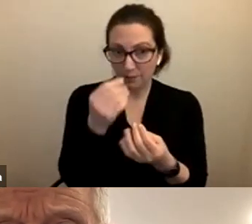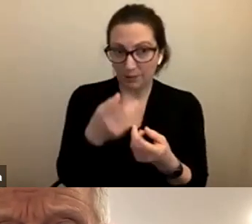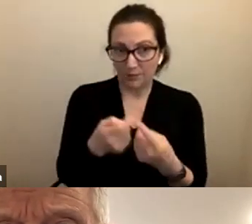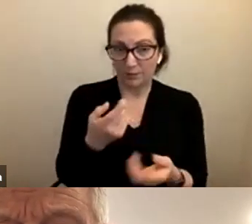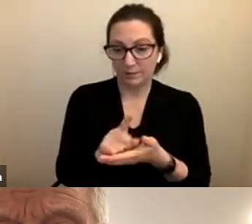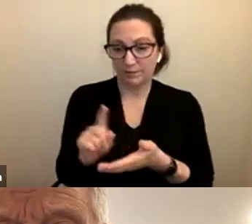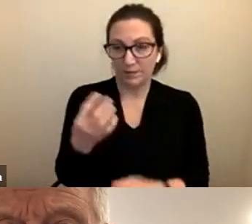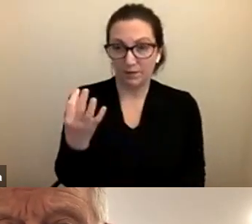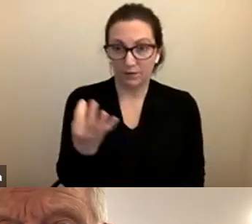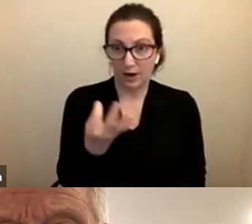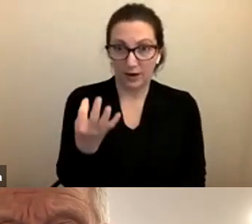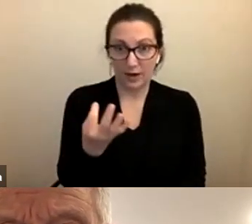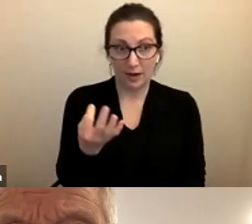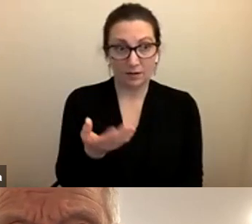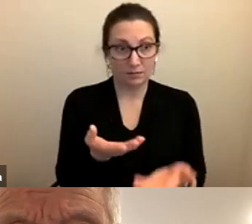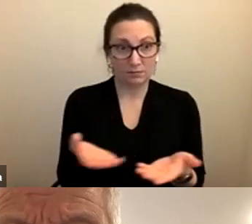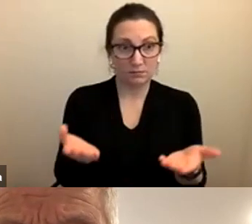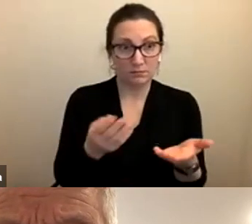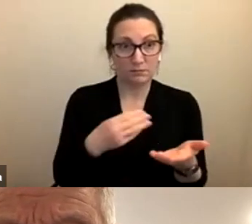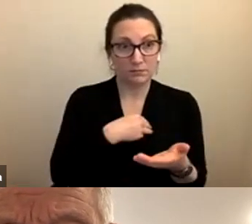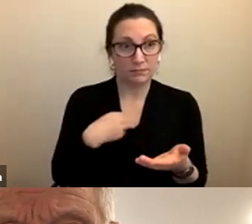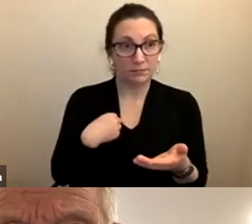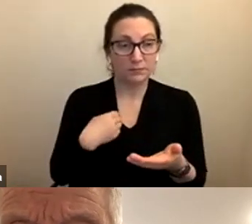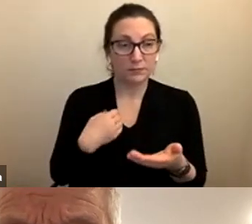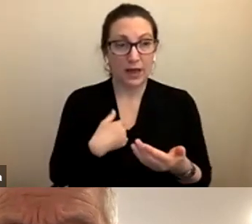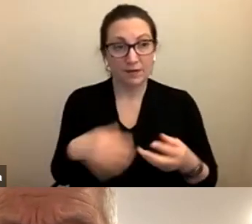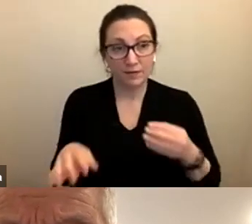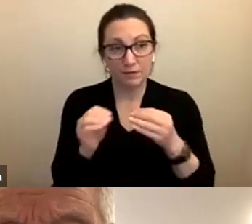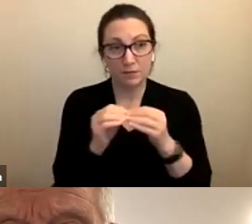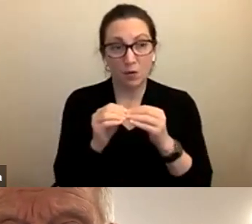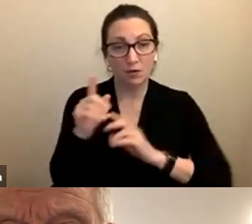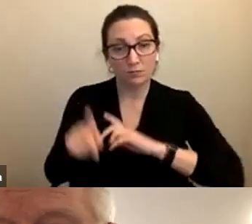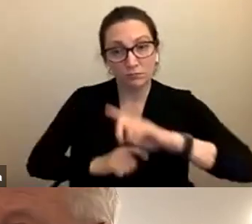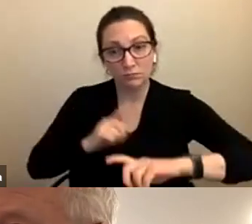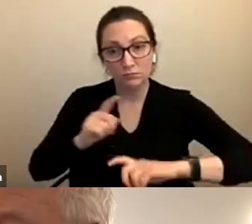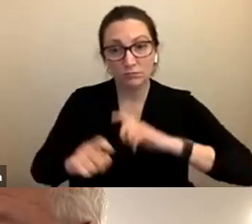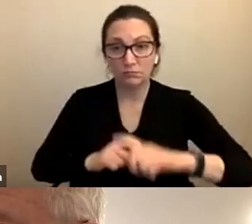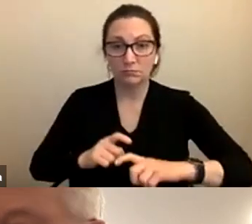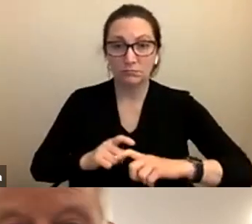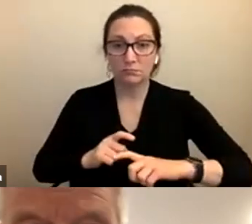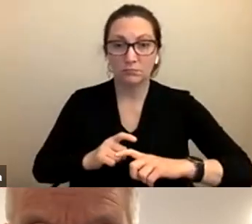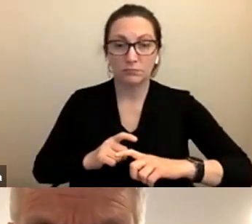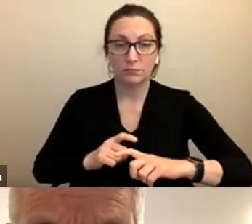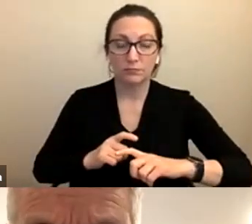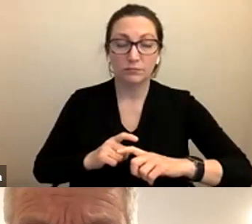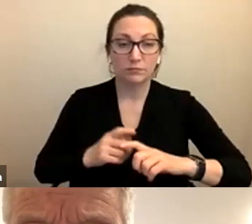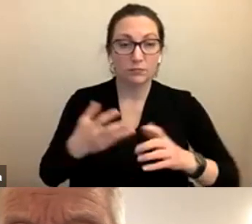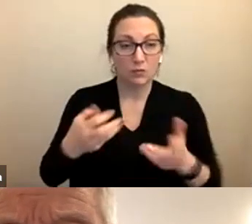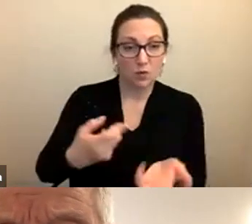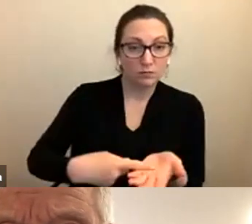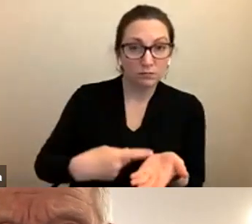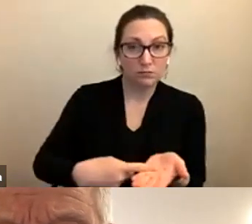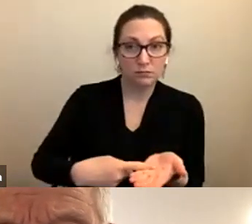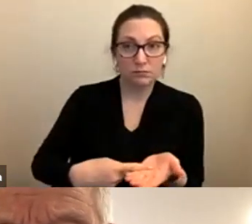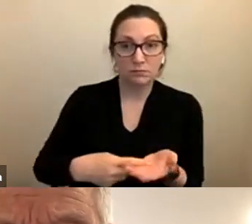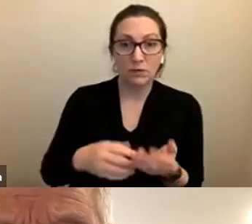Are there any members who have additional questions that they may wish to raise with